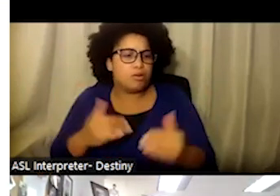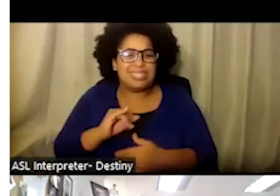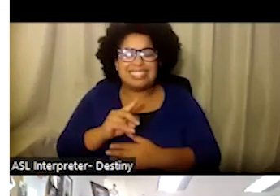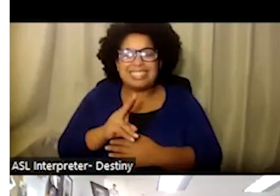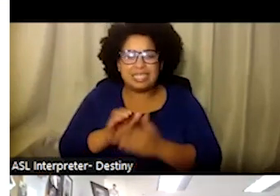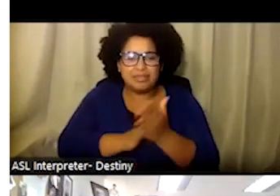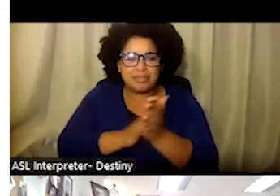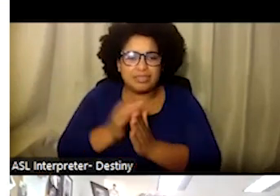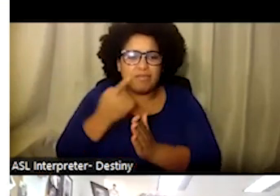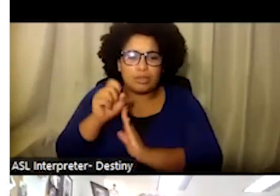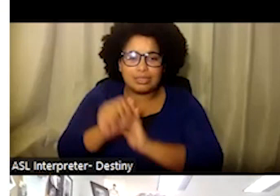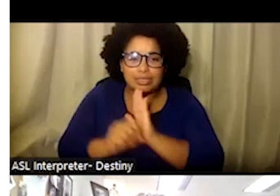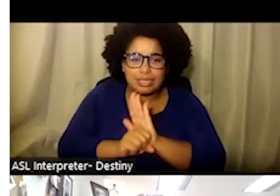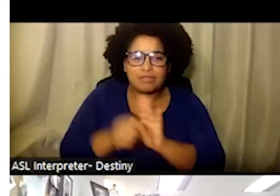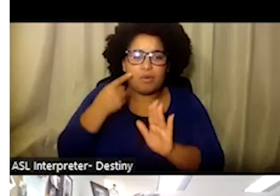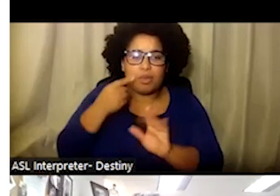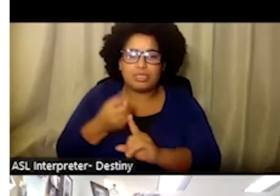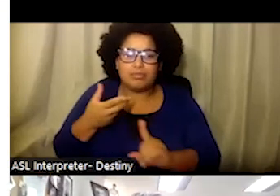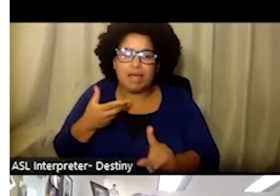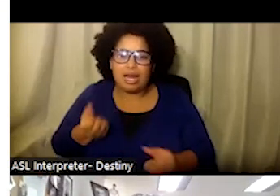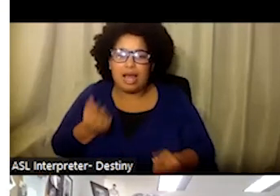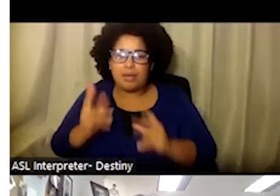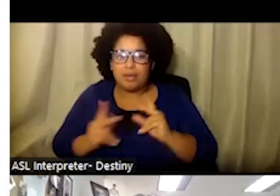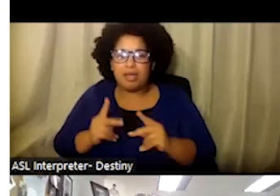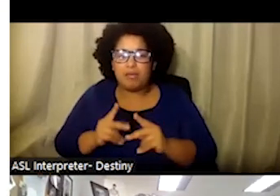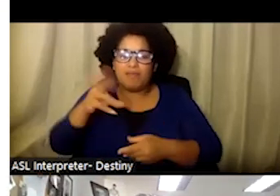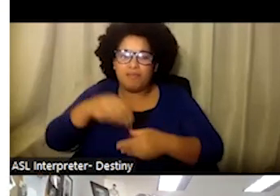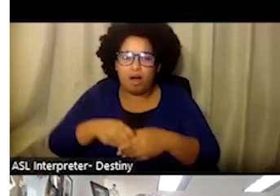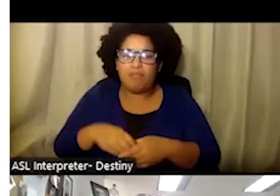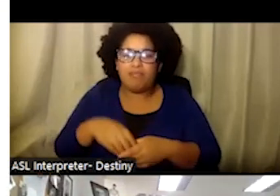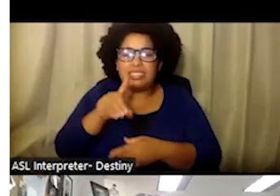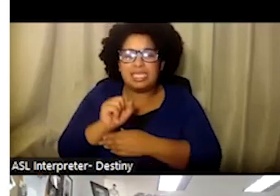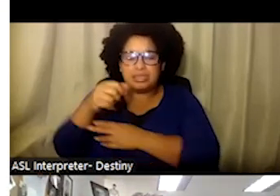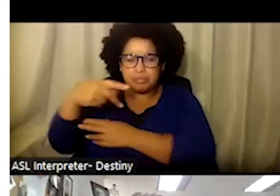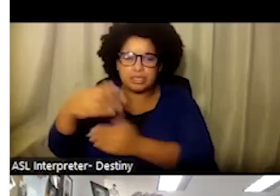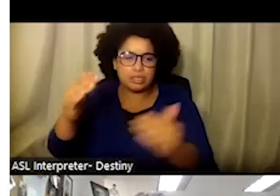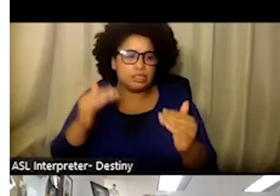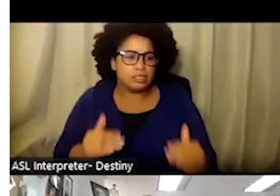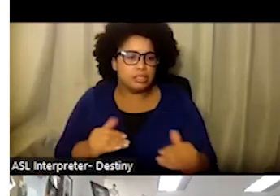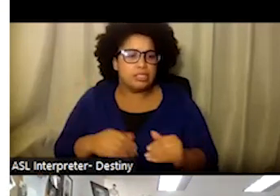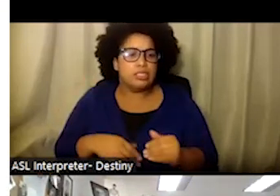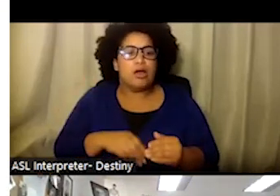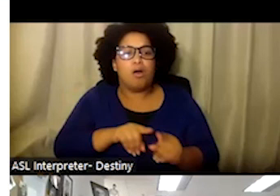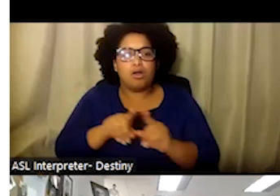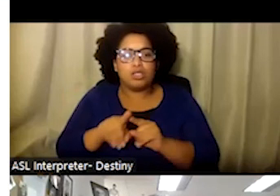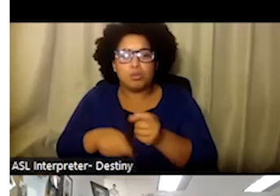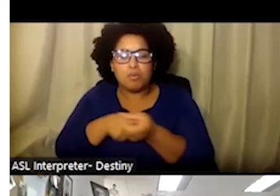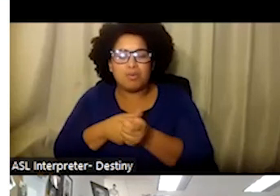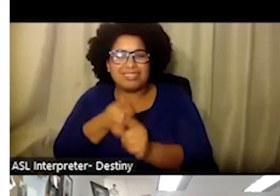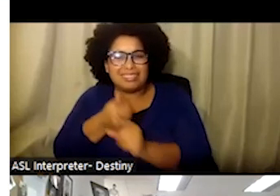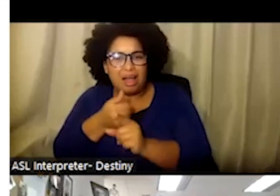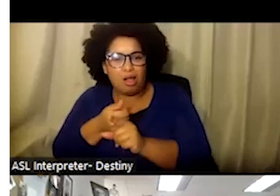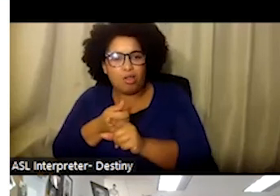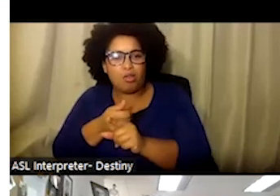for states to expand the pool of direct support professionals, promote self-direction